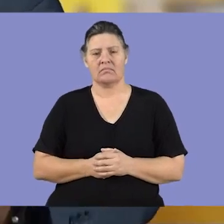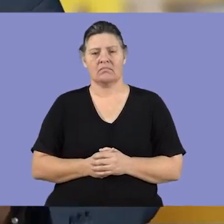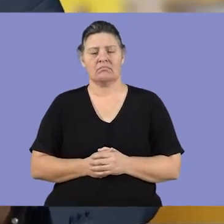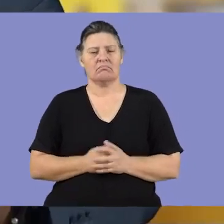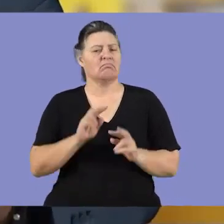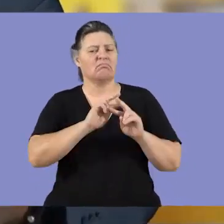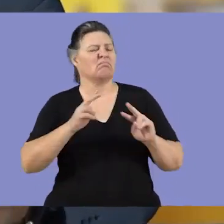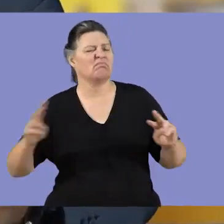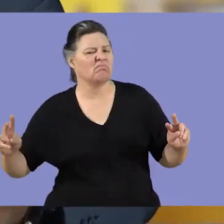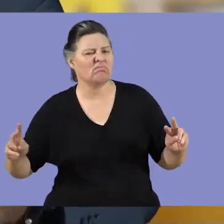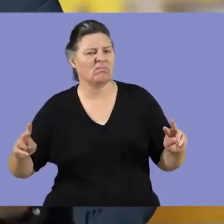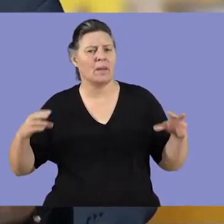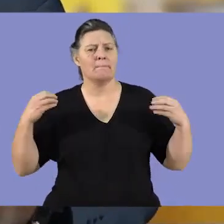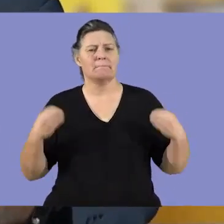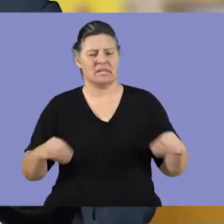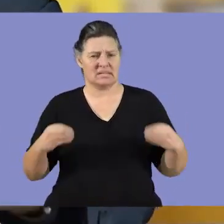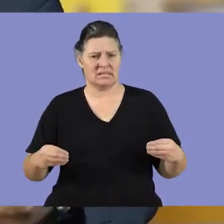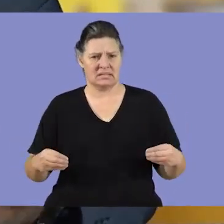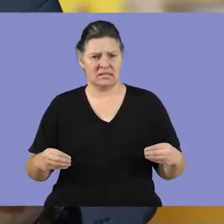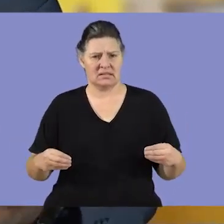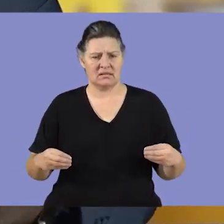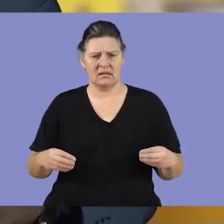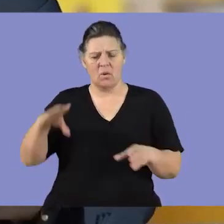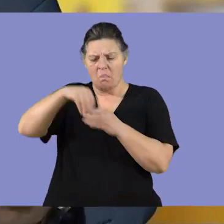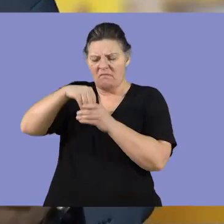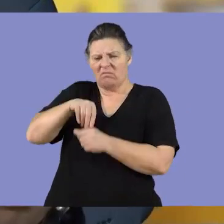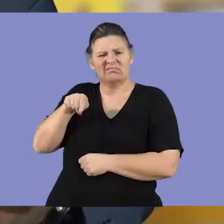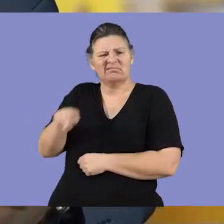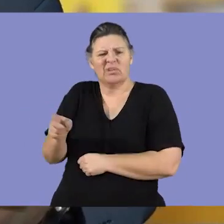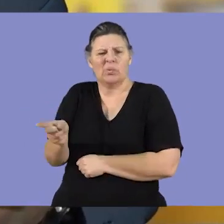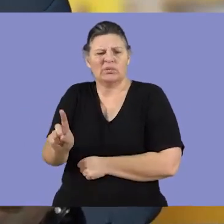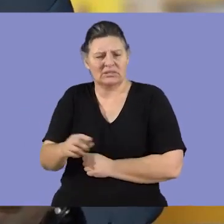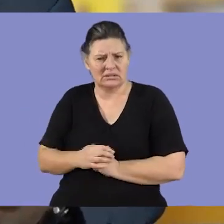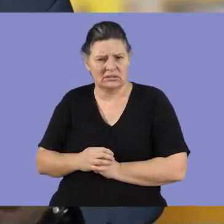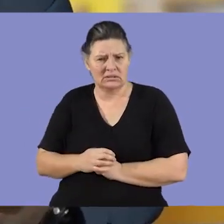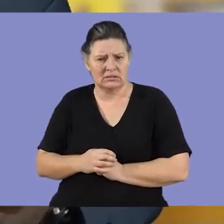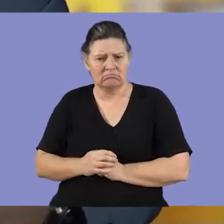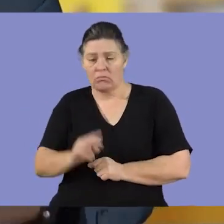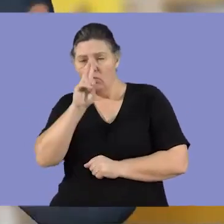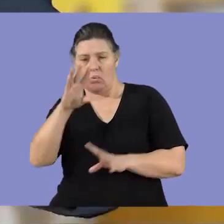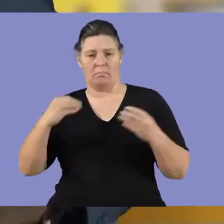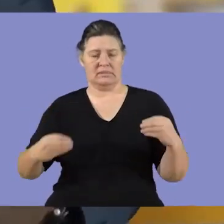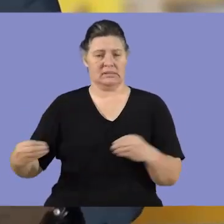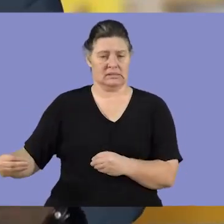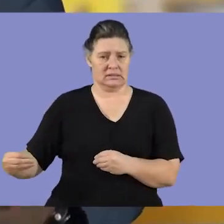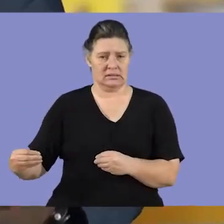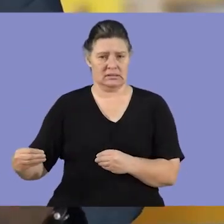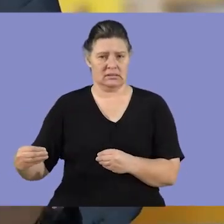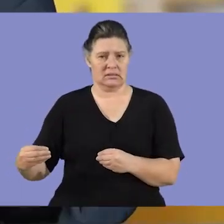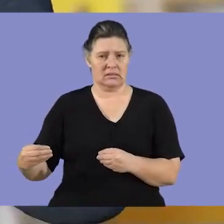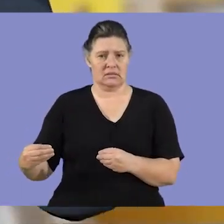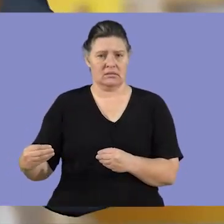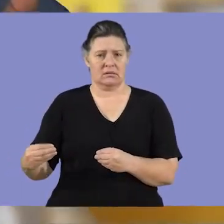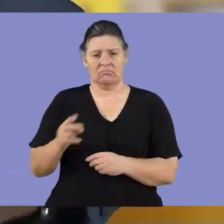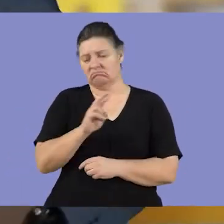what types of businesses would fall into the informal business? All right, when you look at a business,